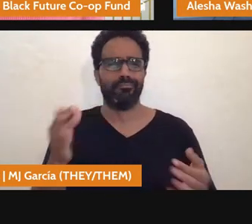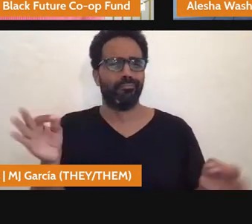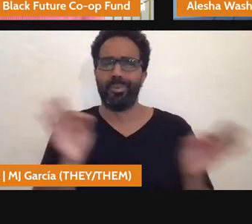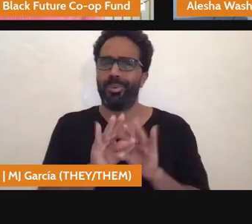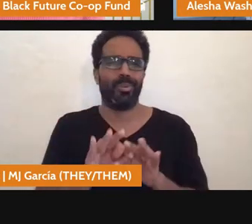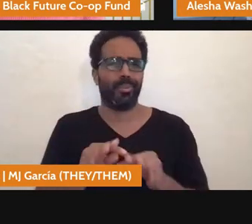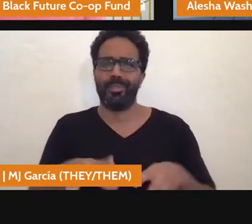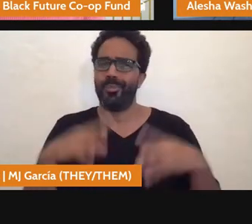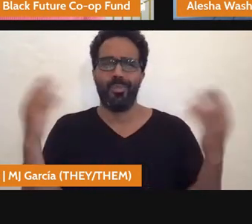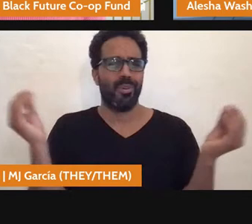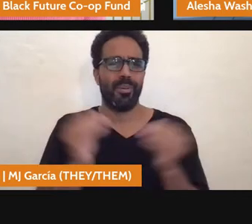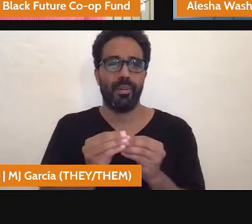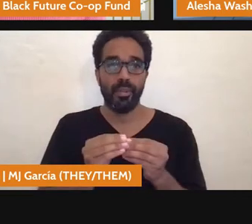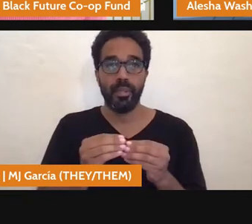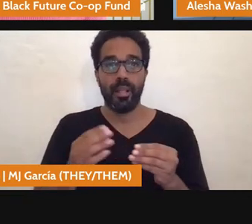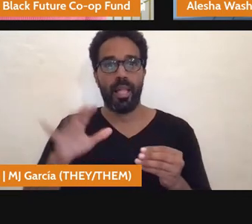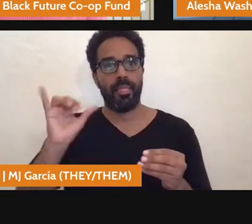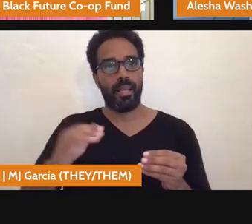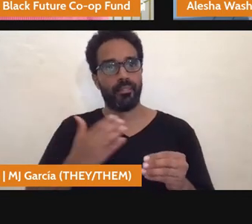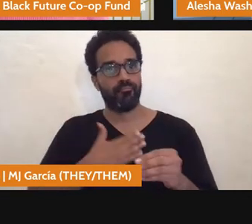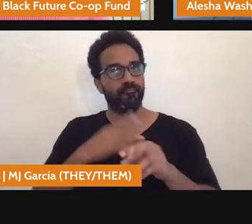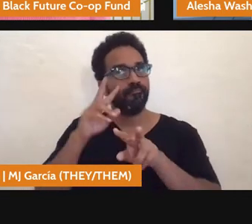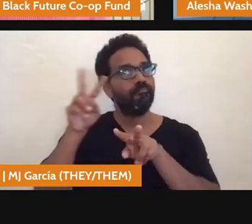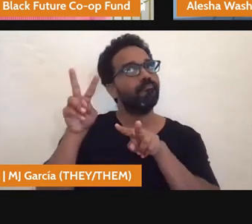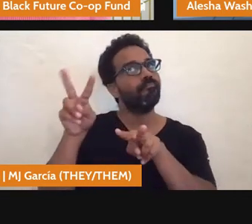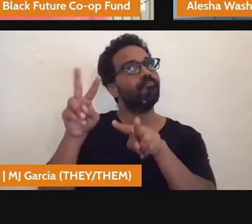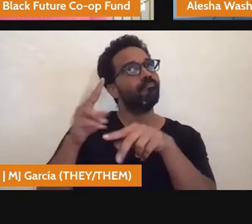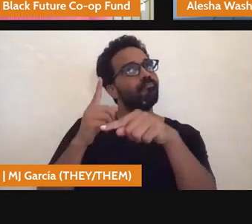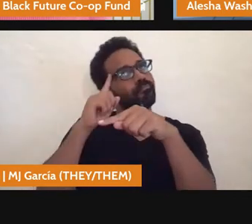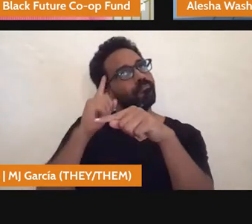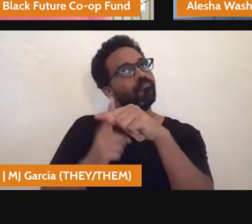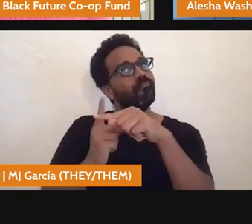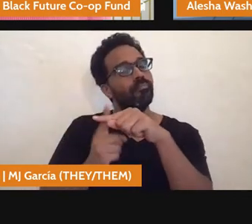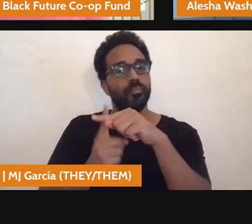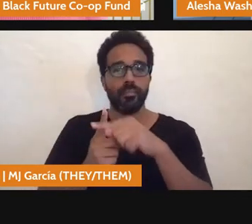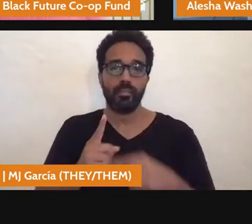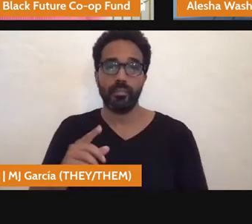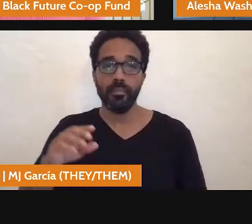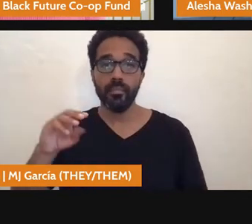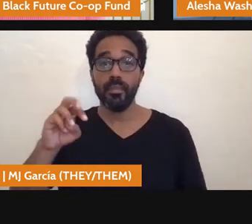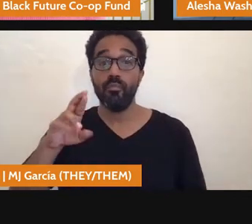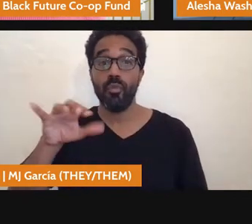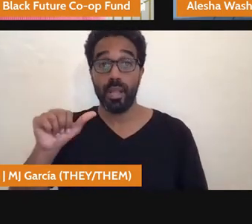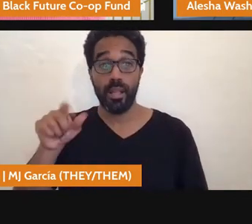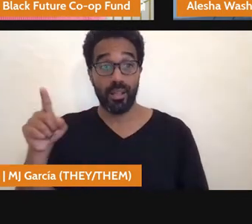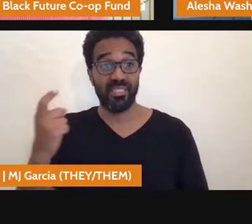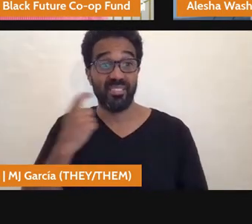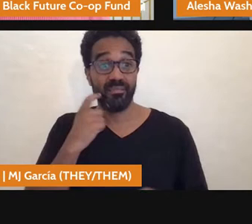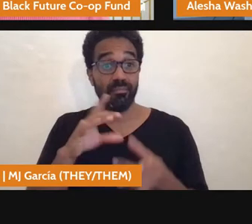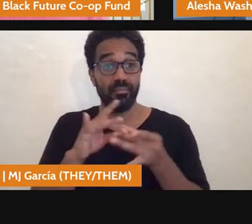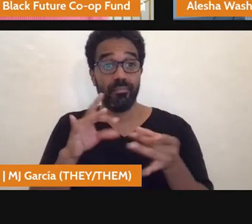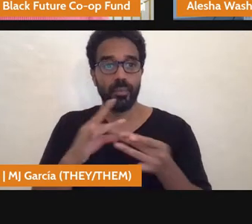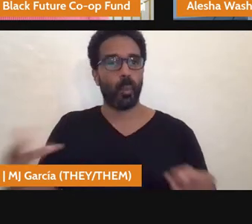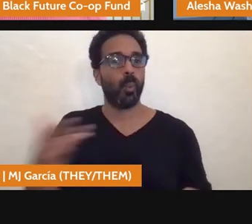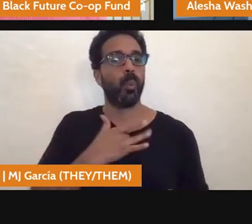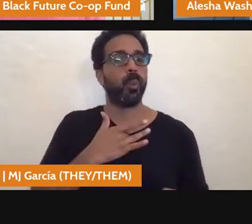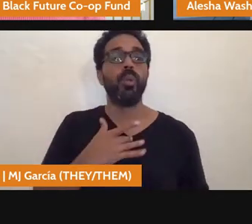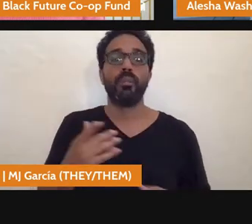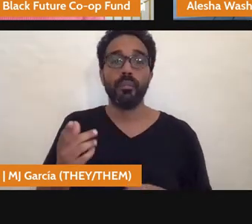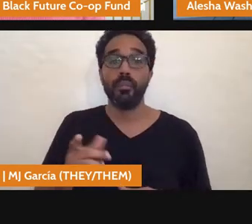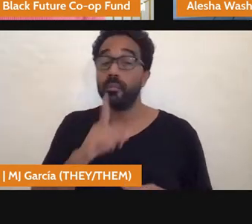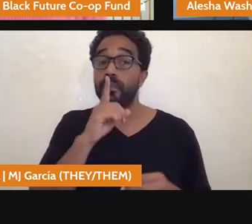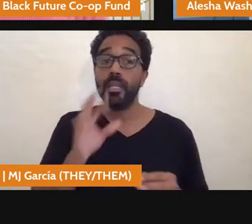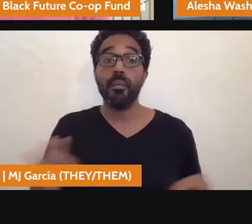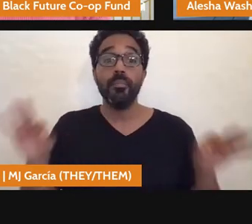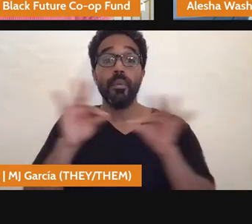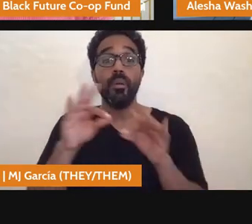not, right? So that's what I hold on to. And Maria, your point still lands with me so deeply, even from earlier, around a big part for us, or